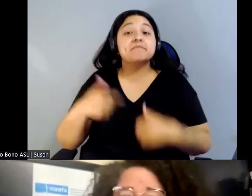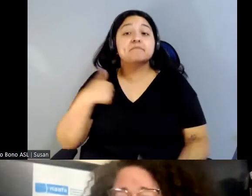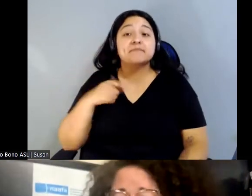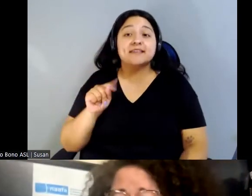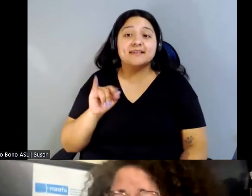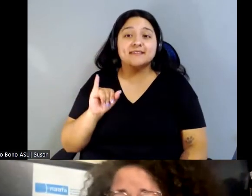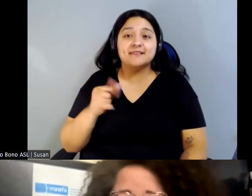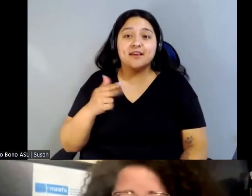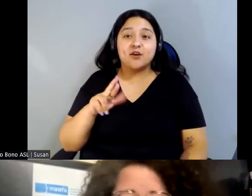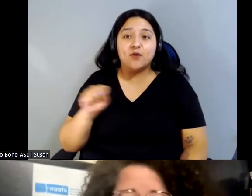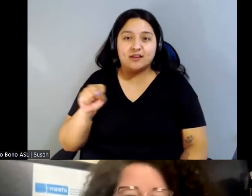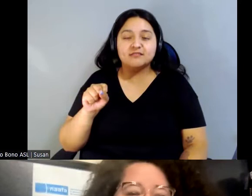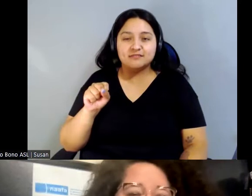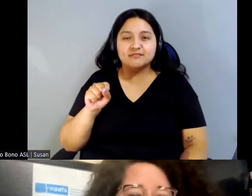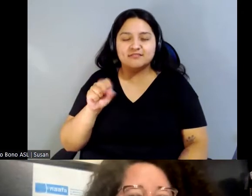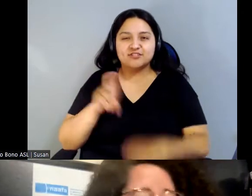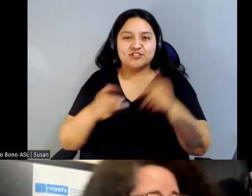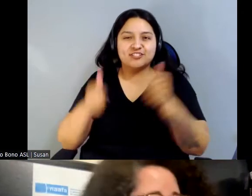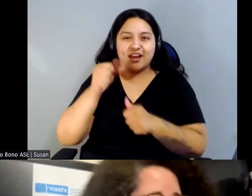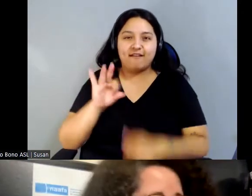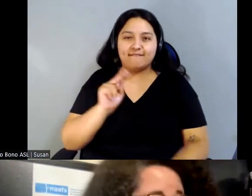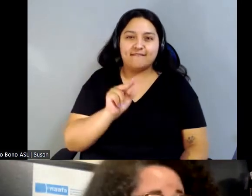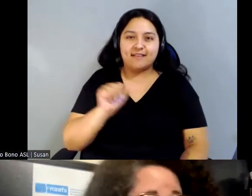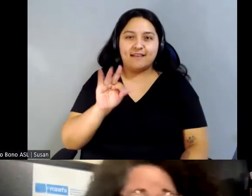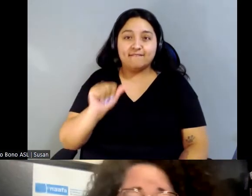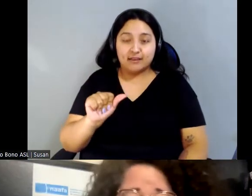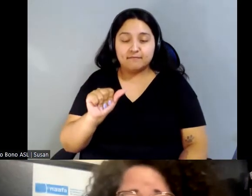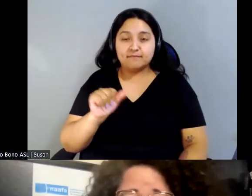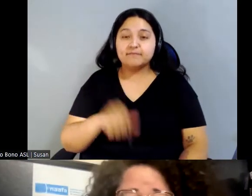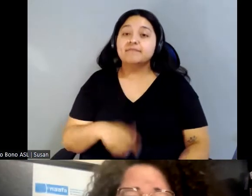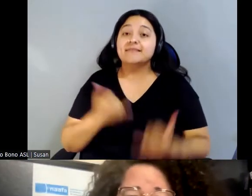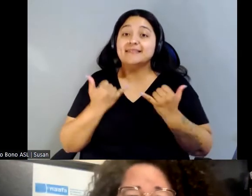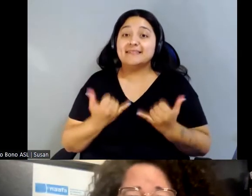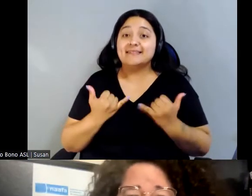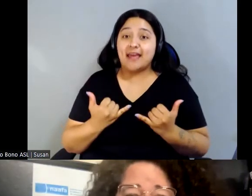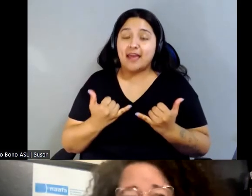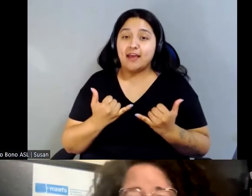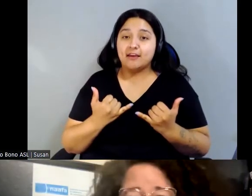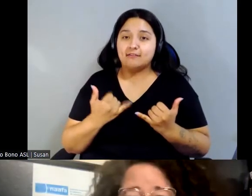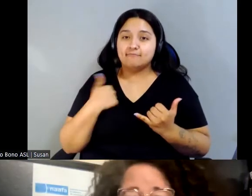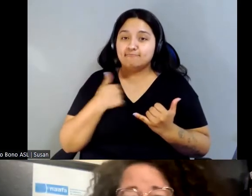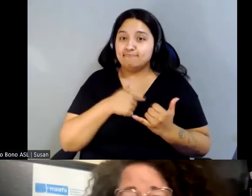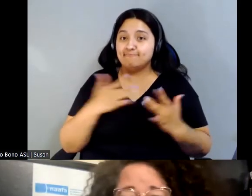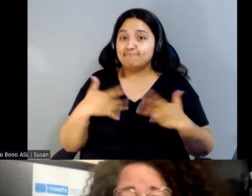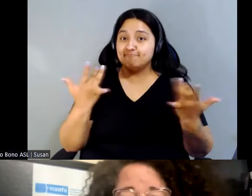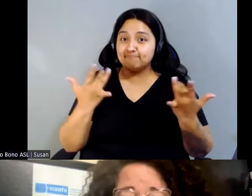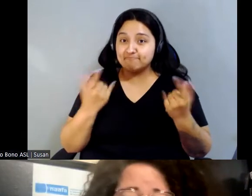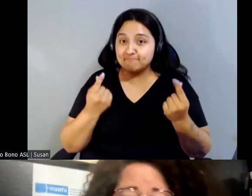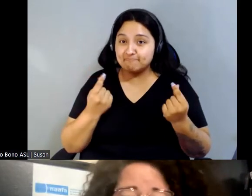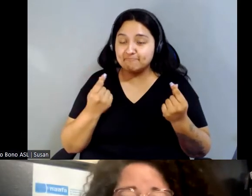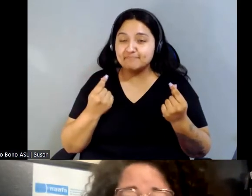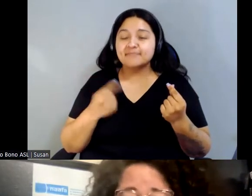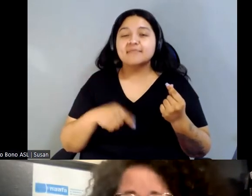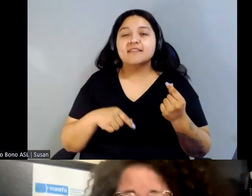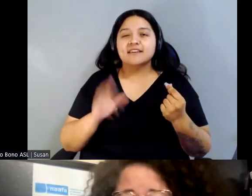Association to Advance Fat Acceptance. And today you have joined us for a special episode of our Ahead of the